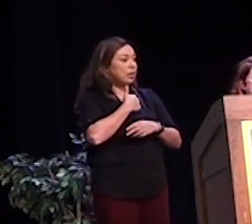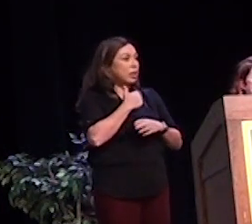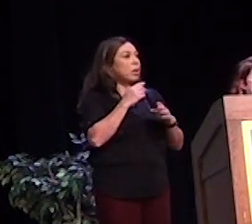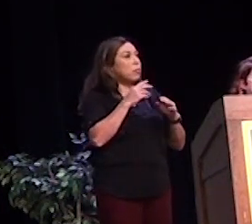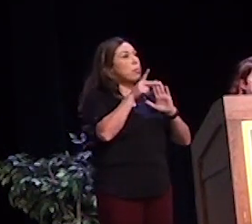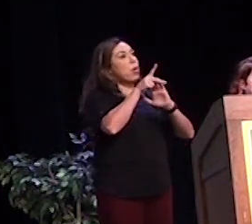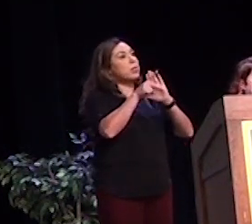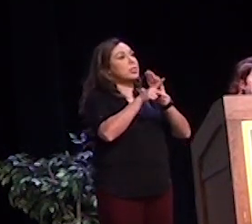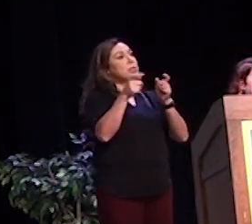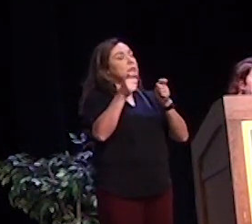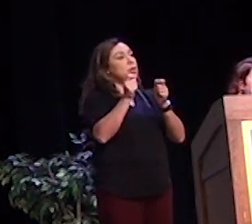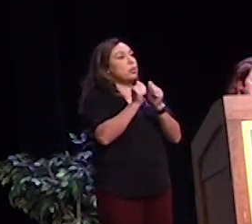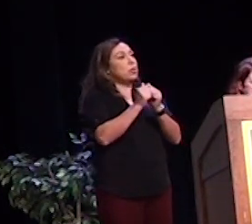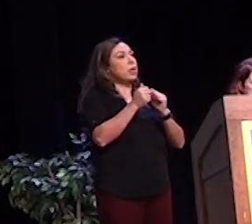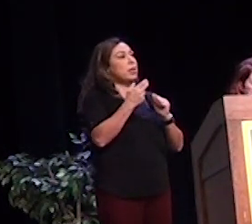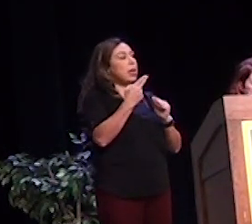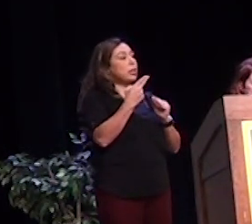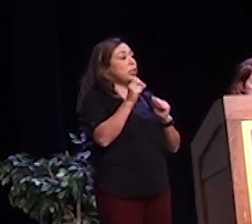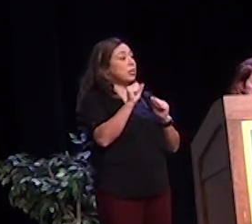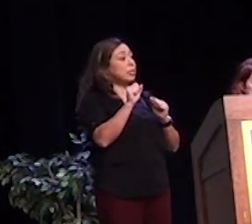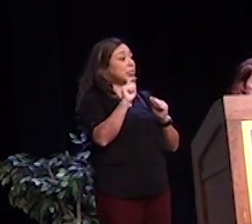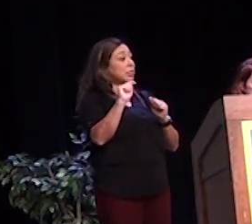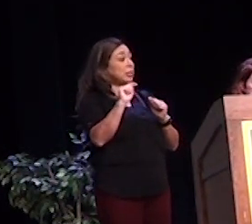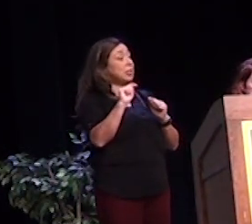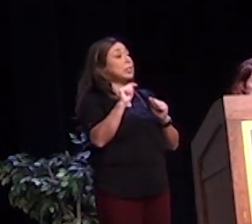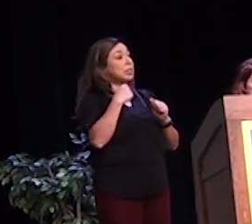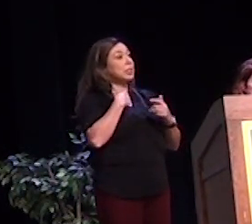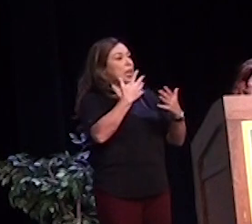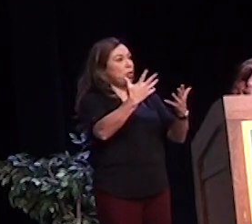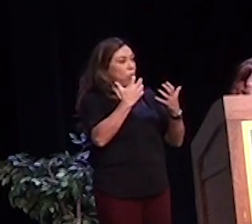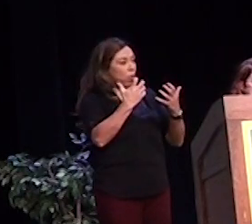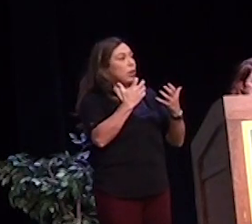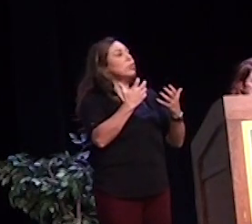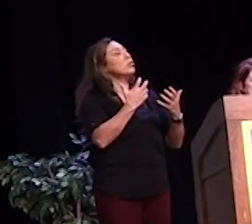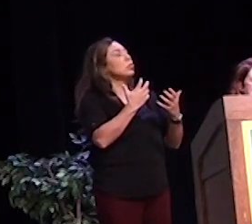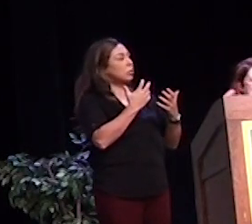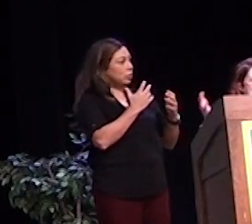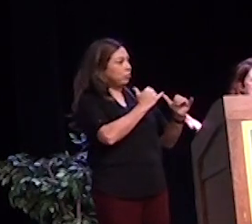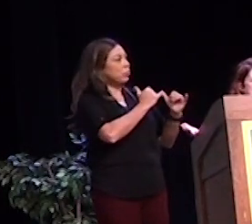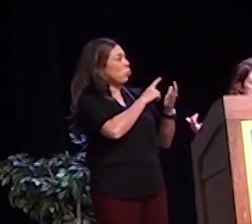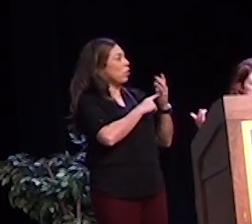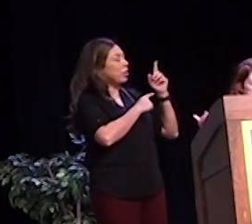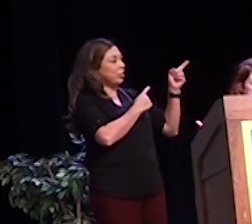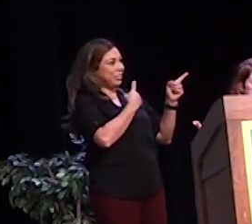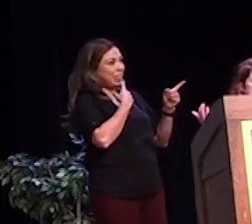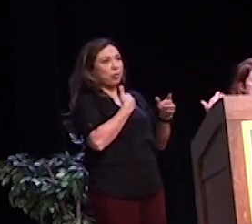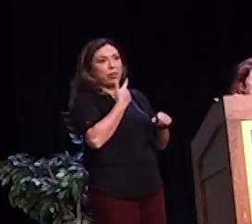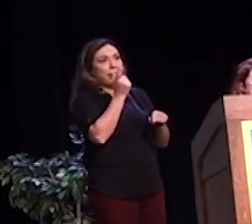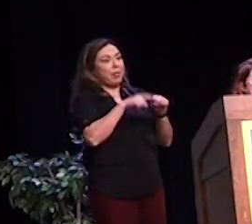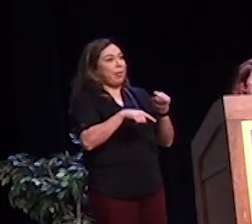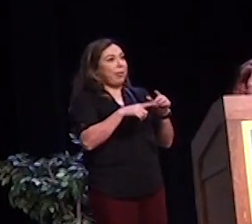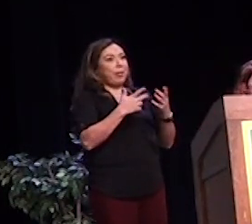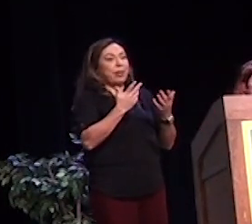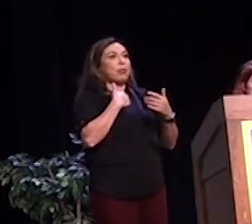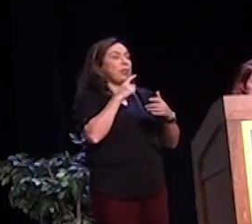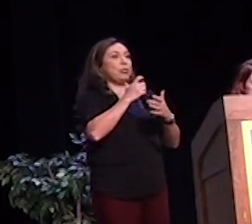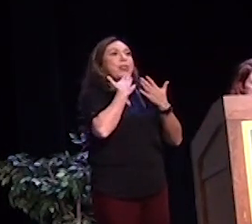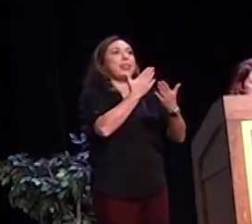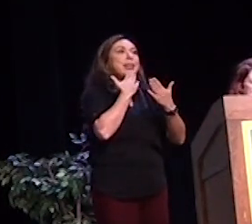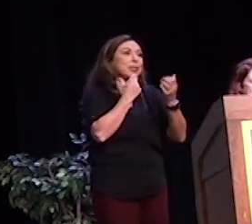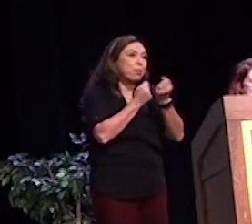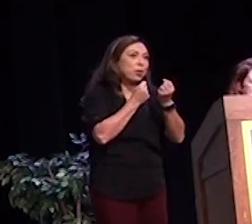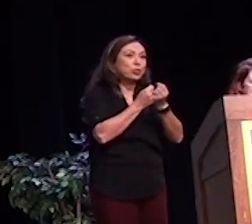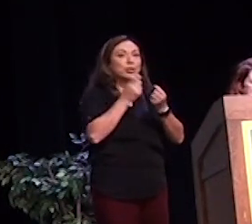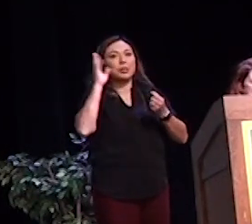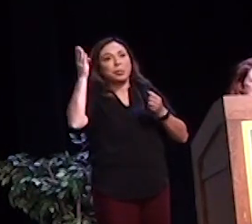Policy Administrator with NHSD. And I just want to echo what Siboney said. We can't thank our sponsors enough. We can't thank our